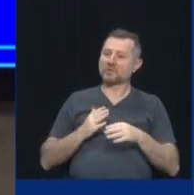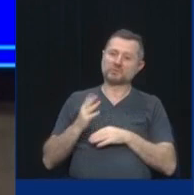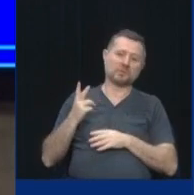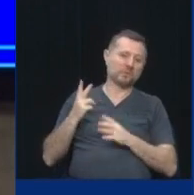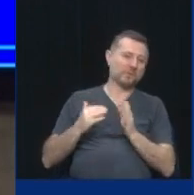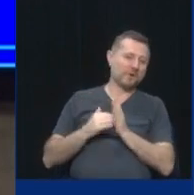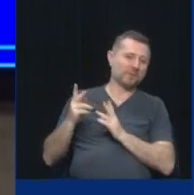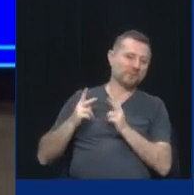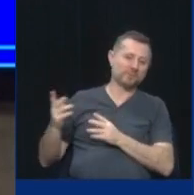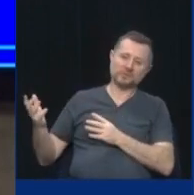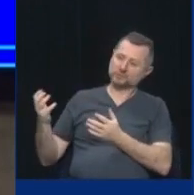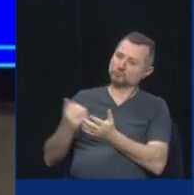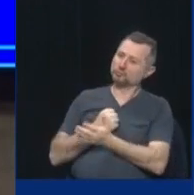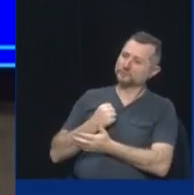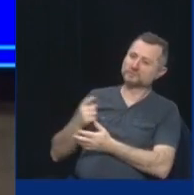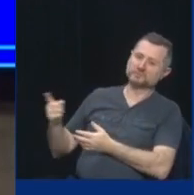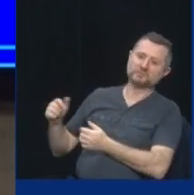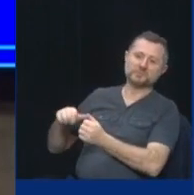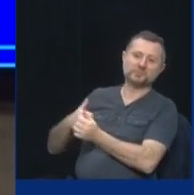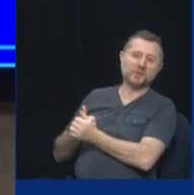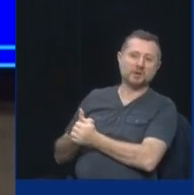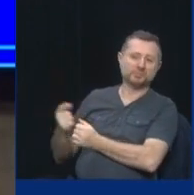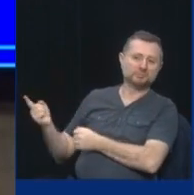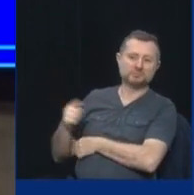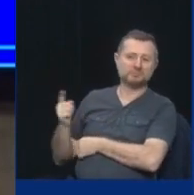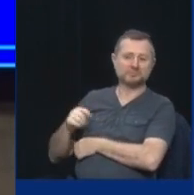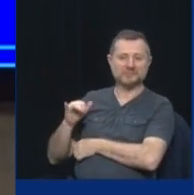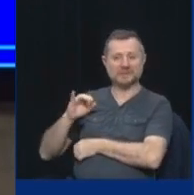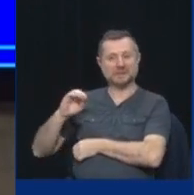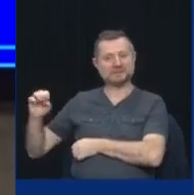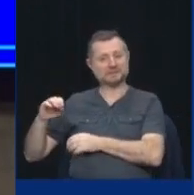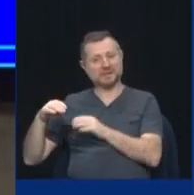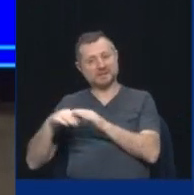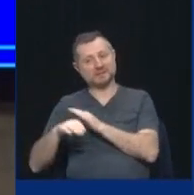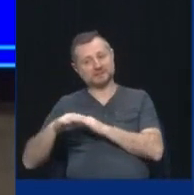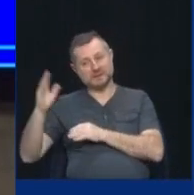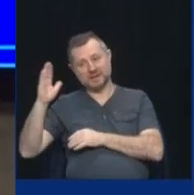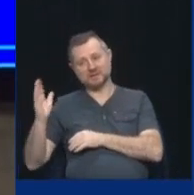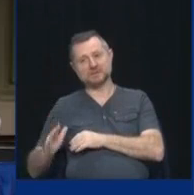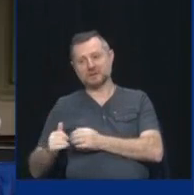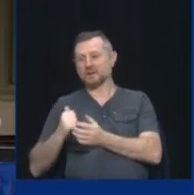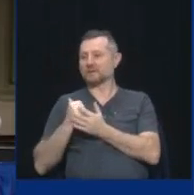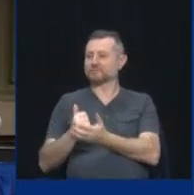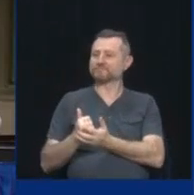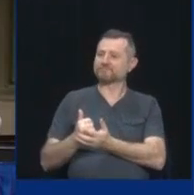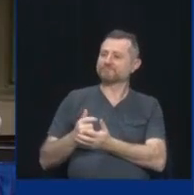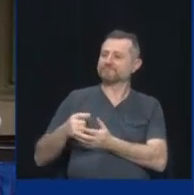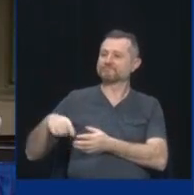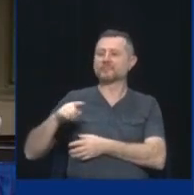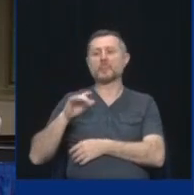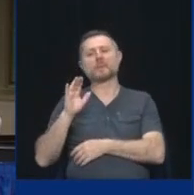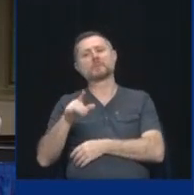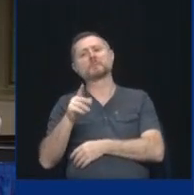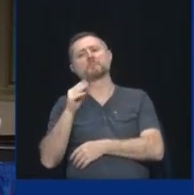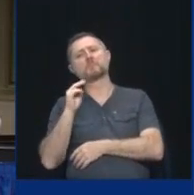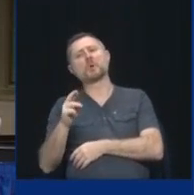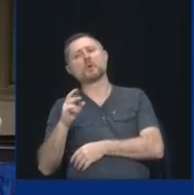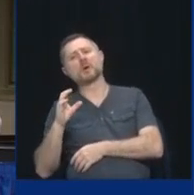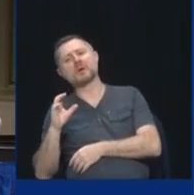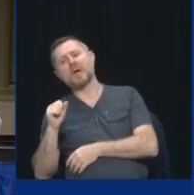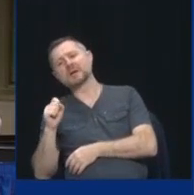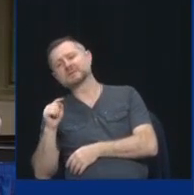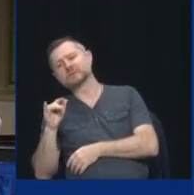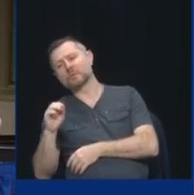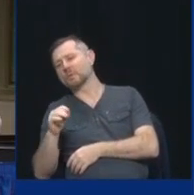stage of history. That's what this East Side Access Project does, in addition to the extra capacity. And Mr. Castillo, put the